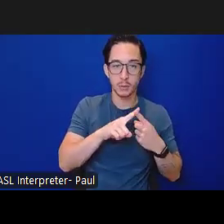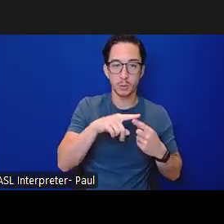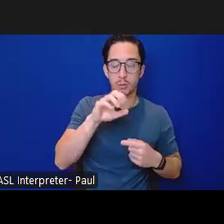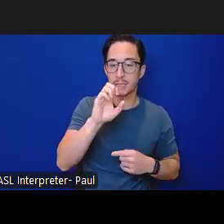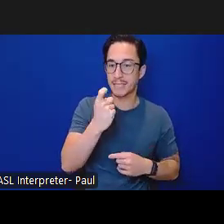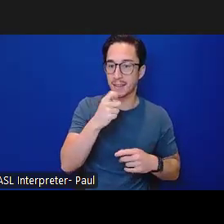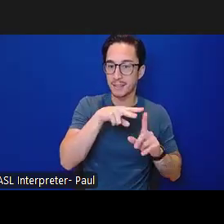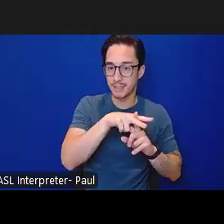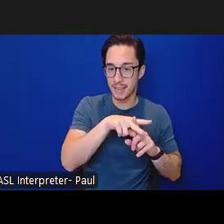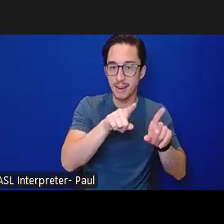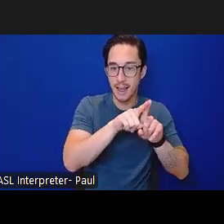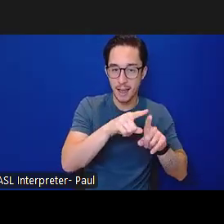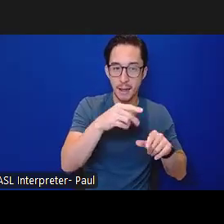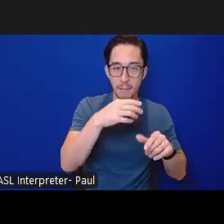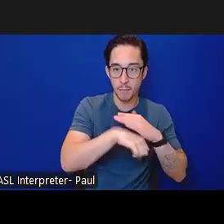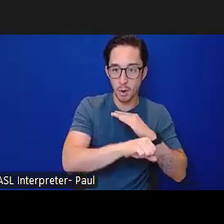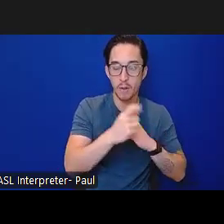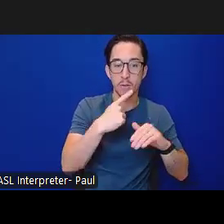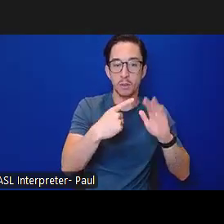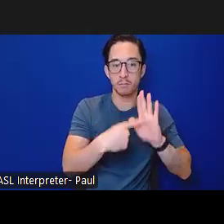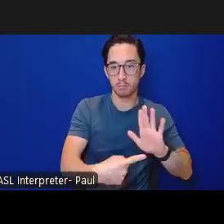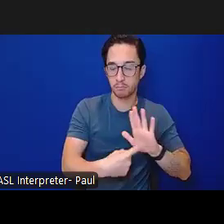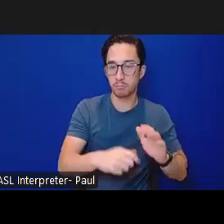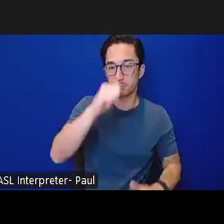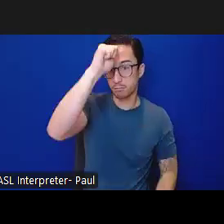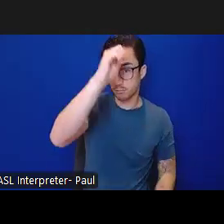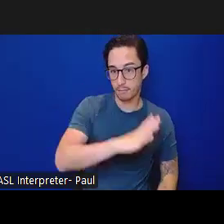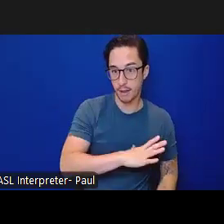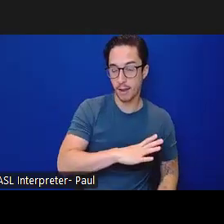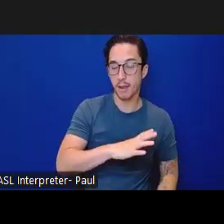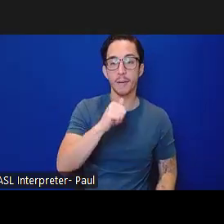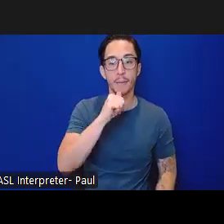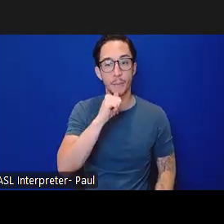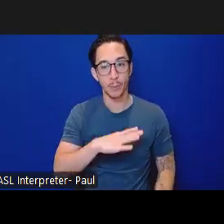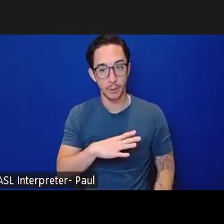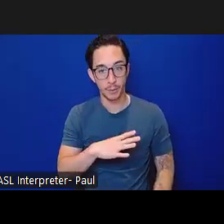So we're looking at examples like man, woman,